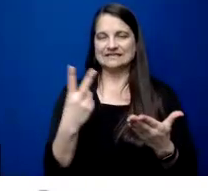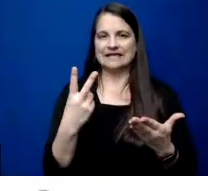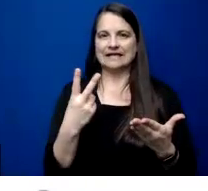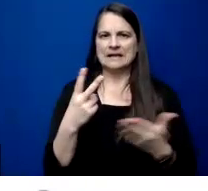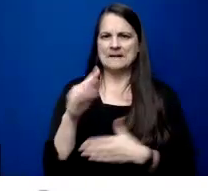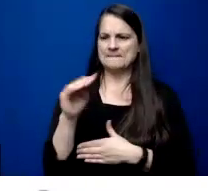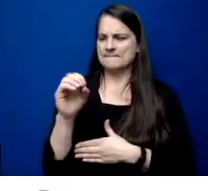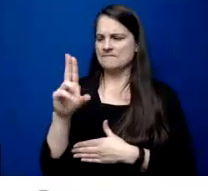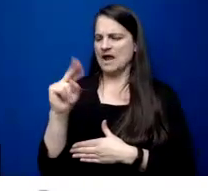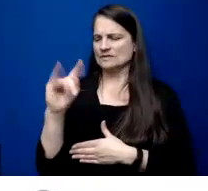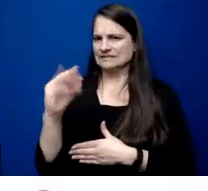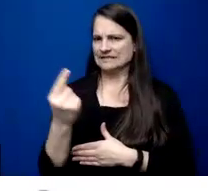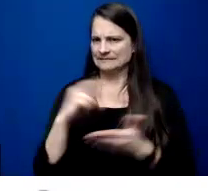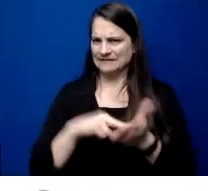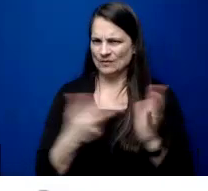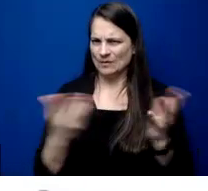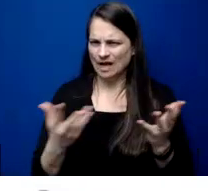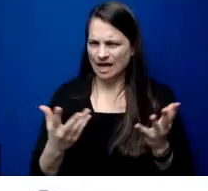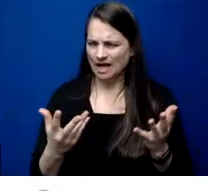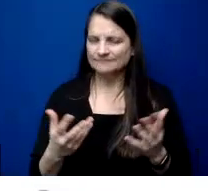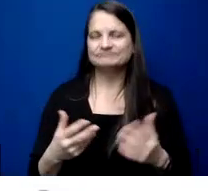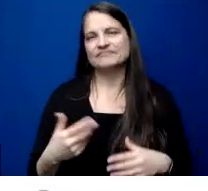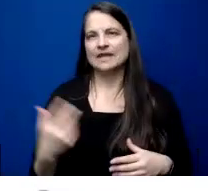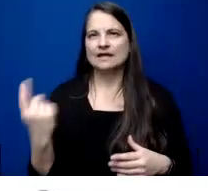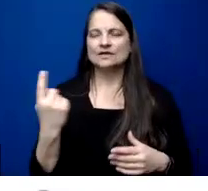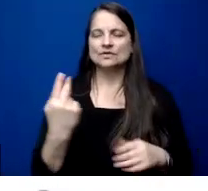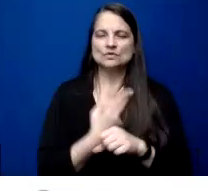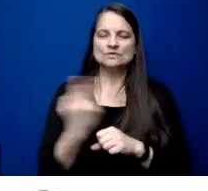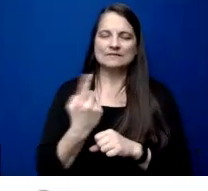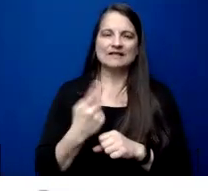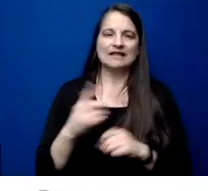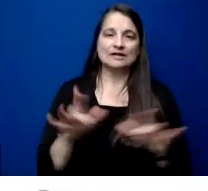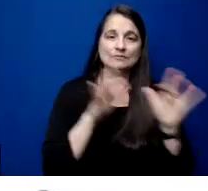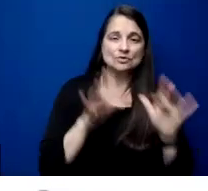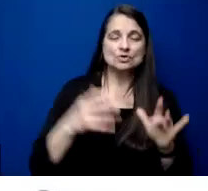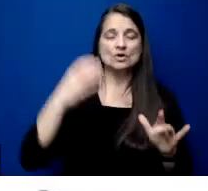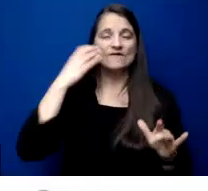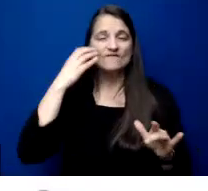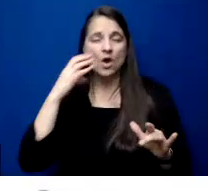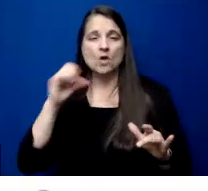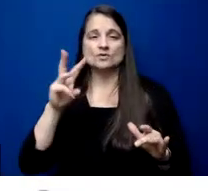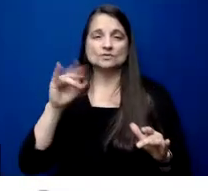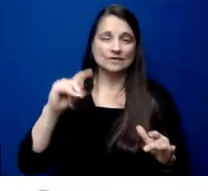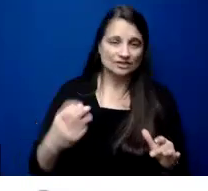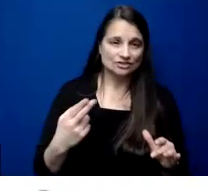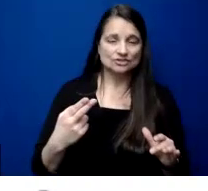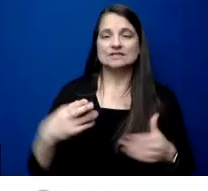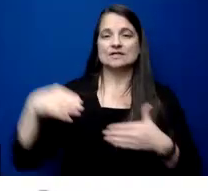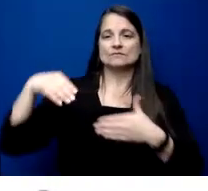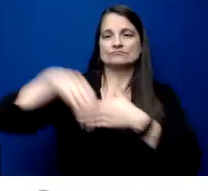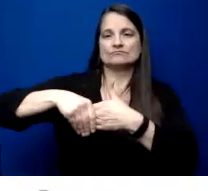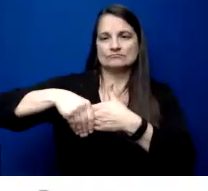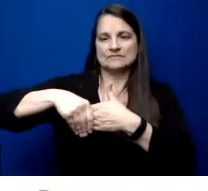mounting? That's when we take a device like a phone or a tablet or a computer or a switch and we hook